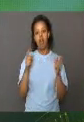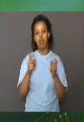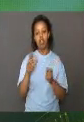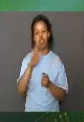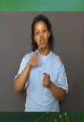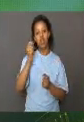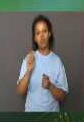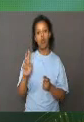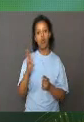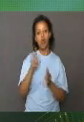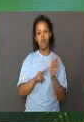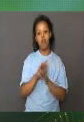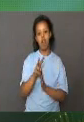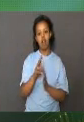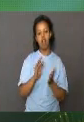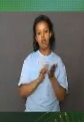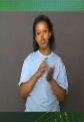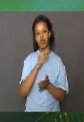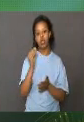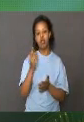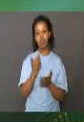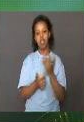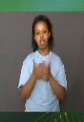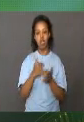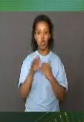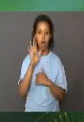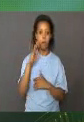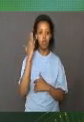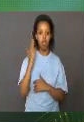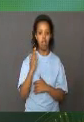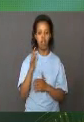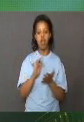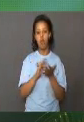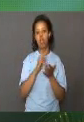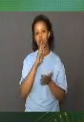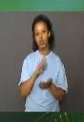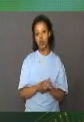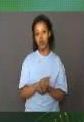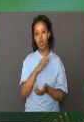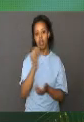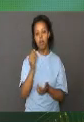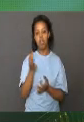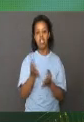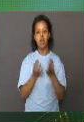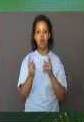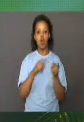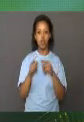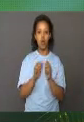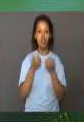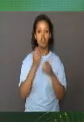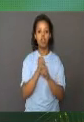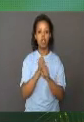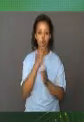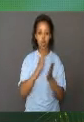antiretroviral drugs. We discussed the 5 types of drugs and explained how they